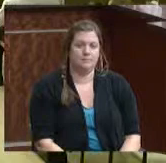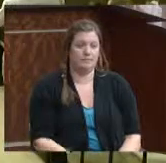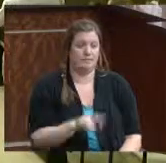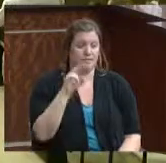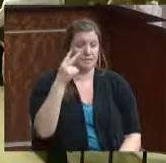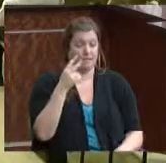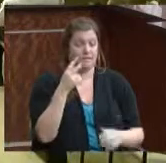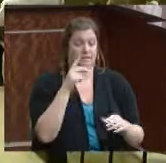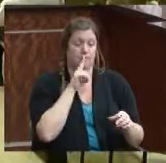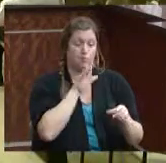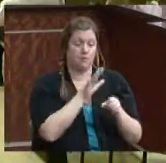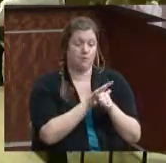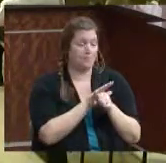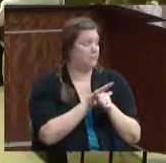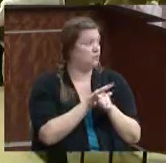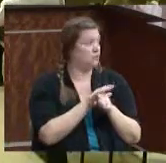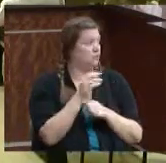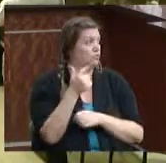Second proclamation is